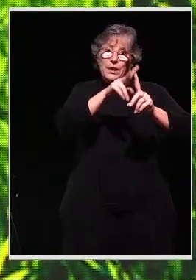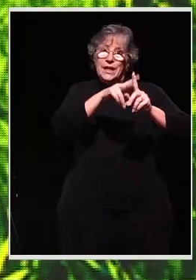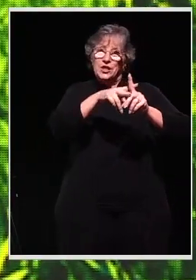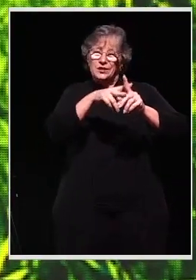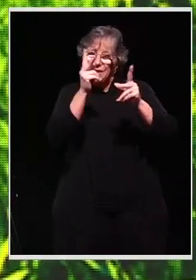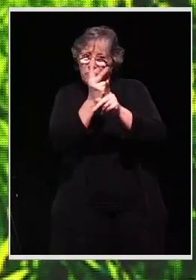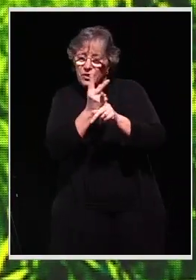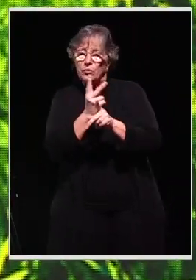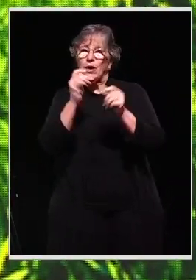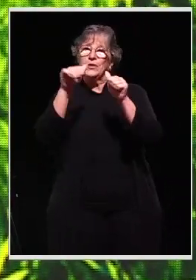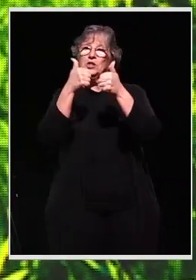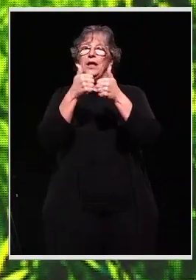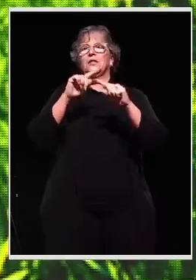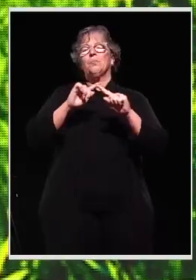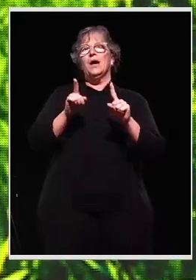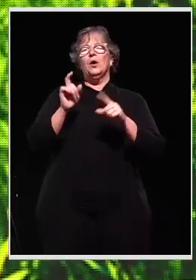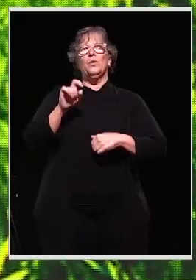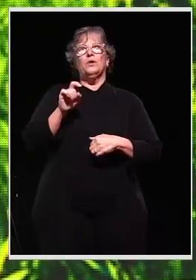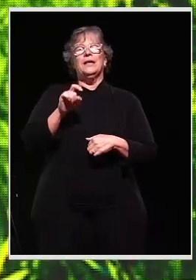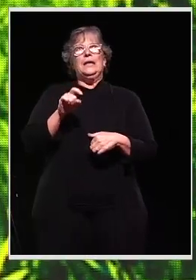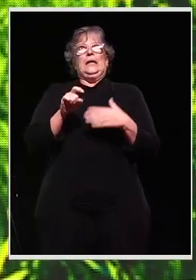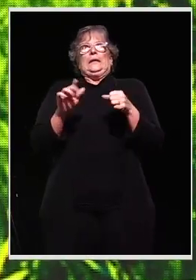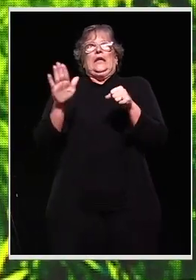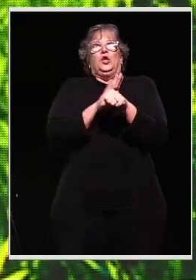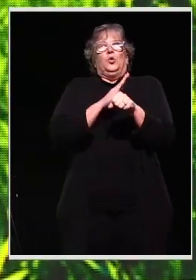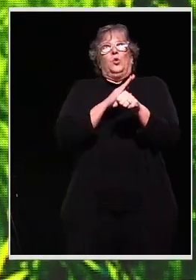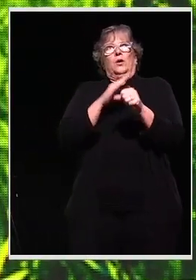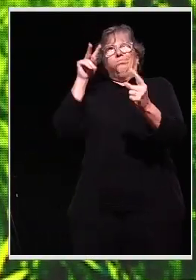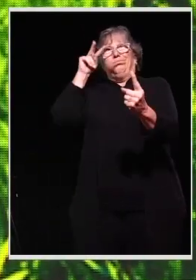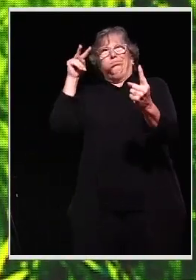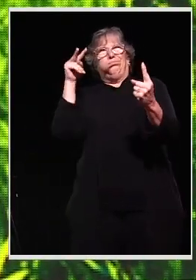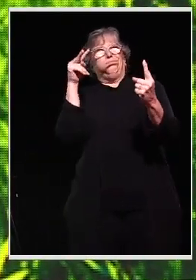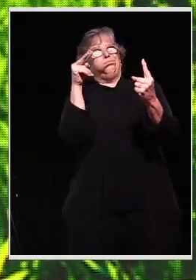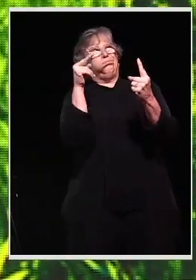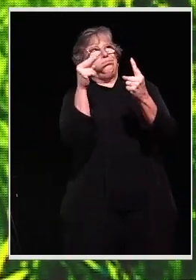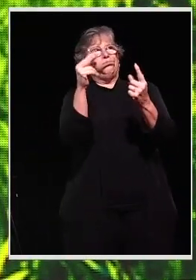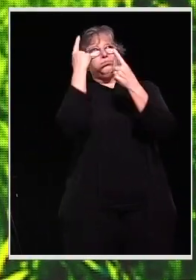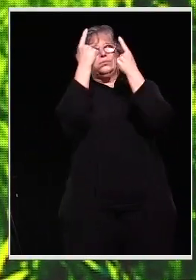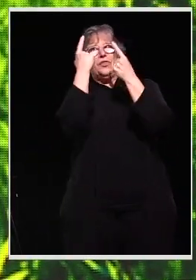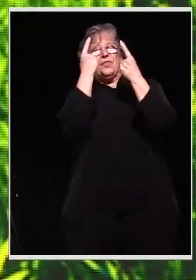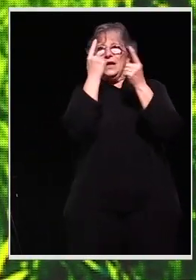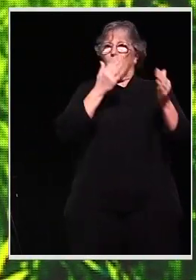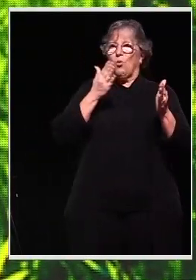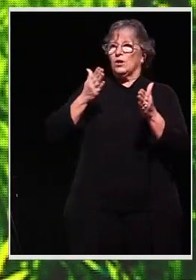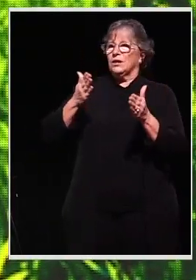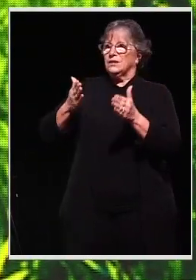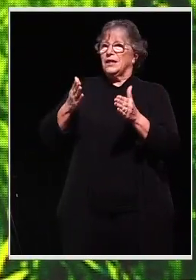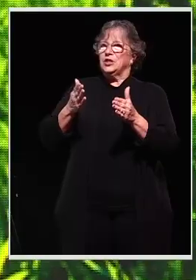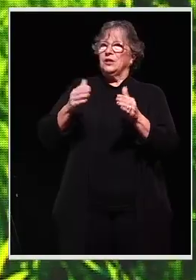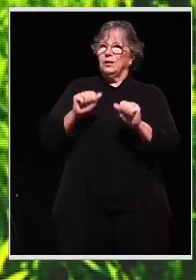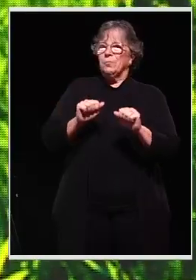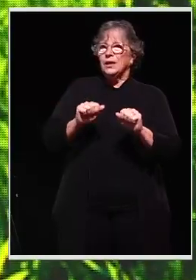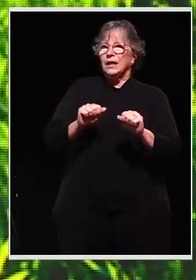challenge, but it certainly is going to require a whole new realm of thinking, a new organizational capacity for